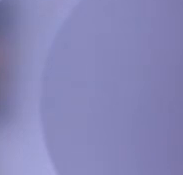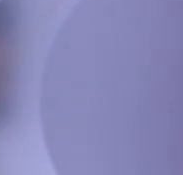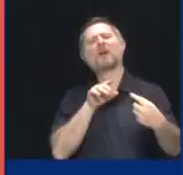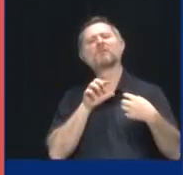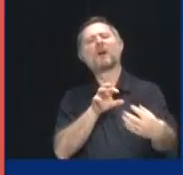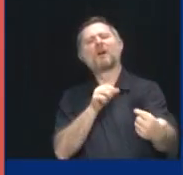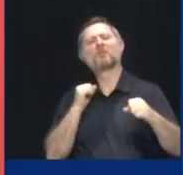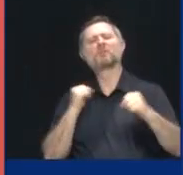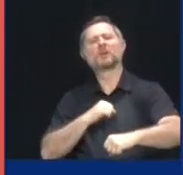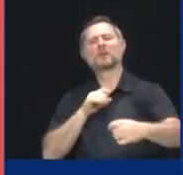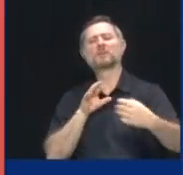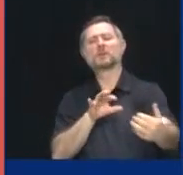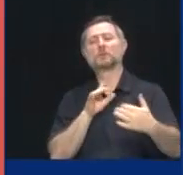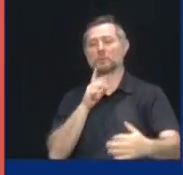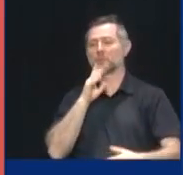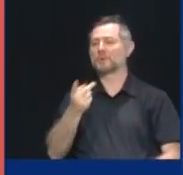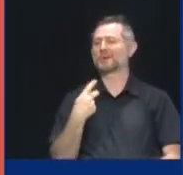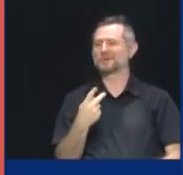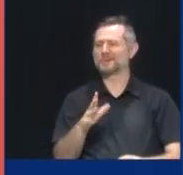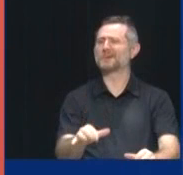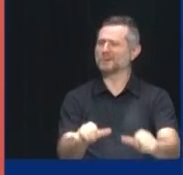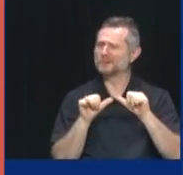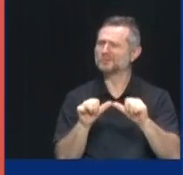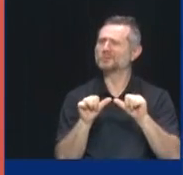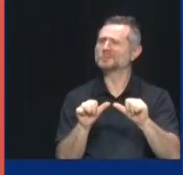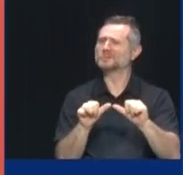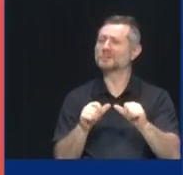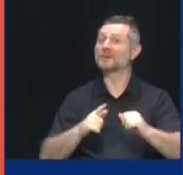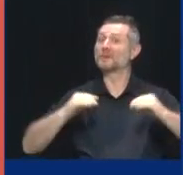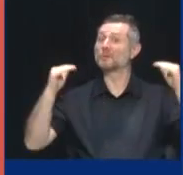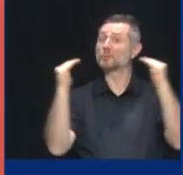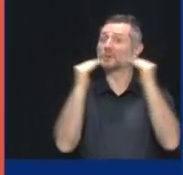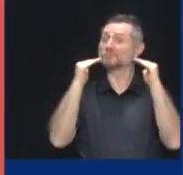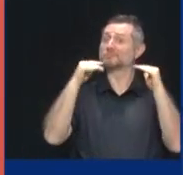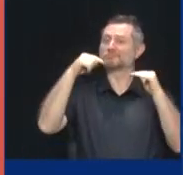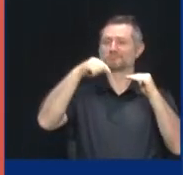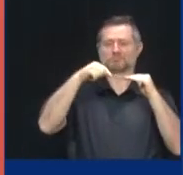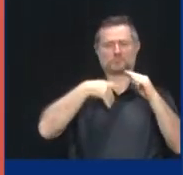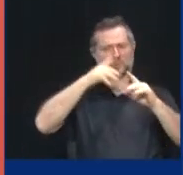Let's listen in. And that equality is our goal and nothing less.